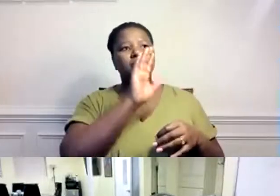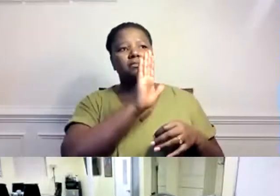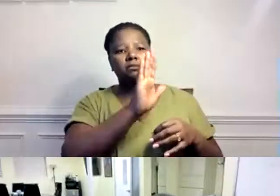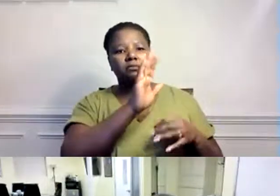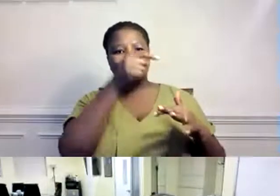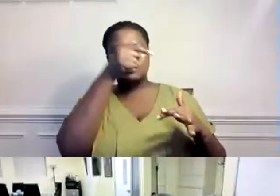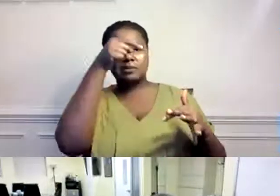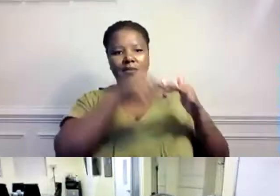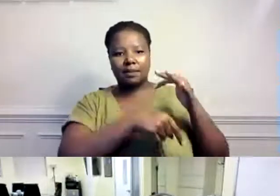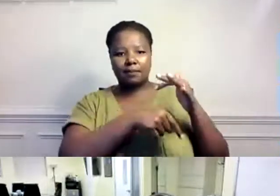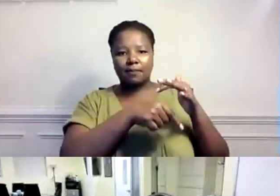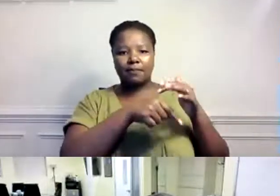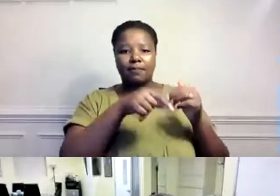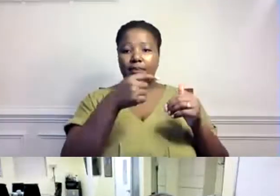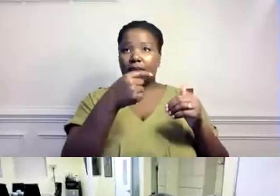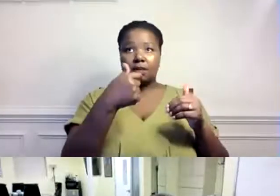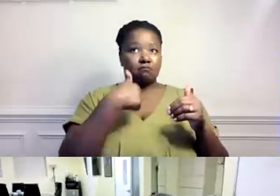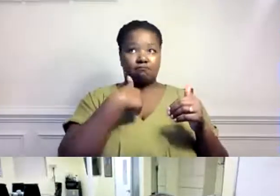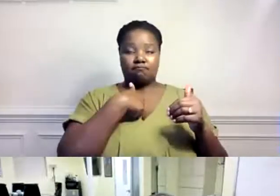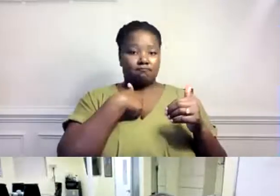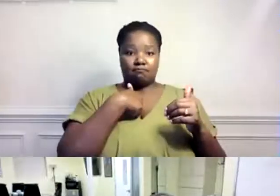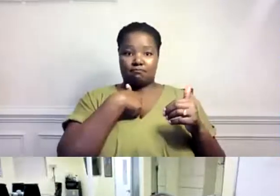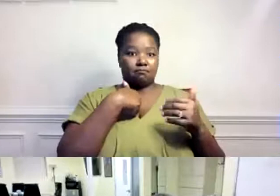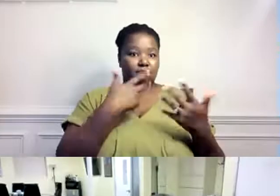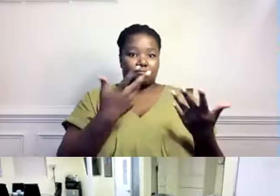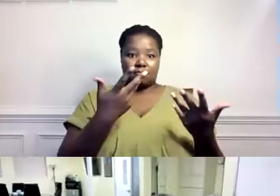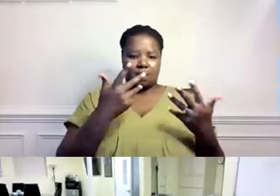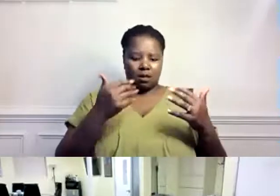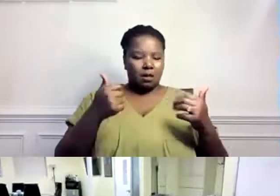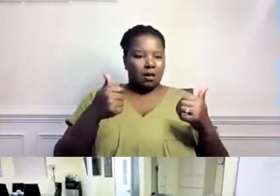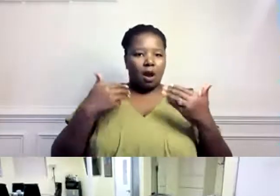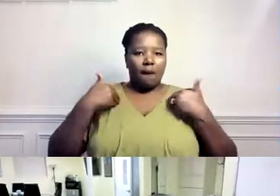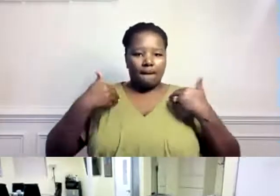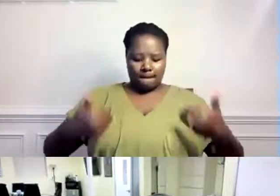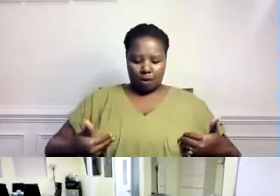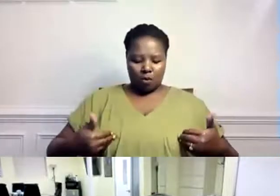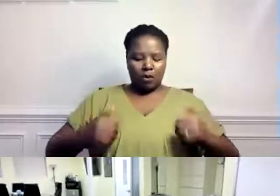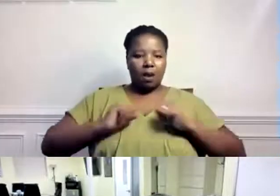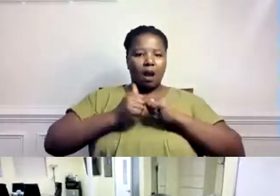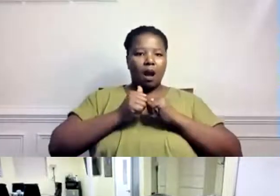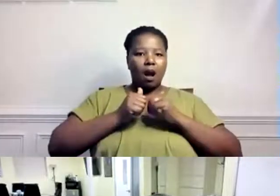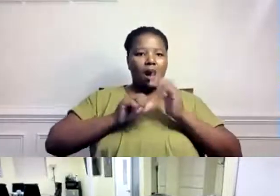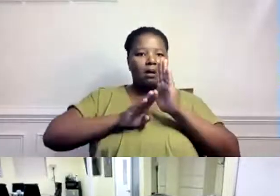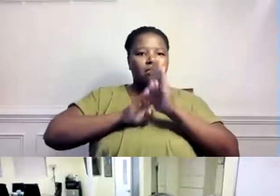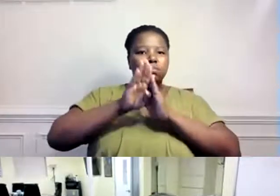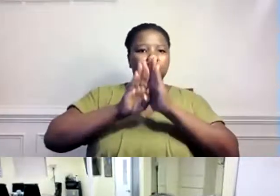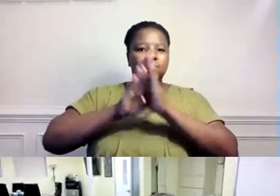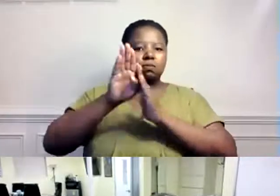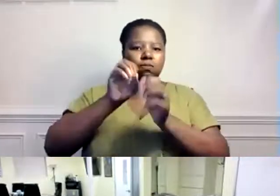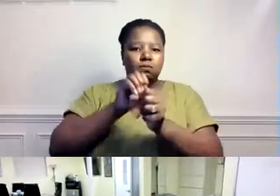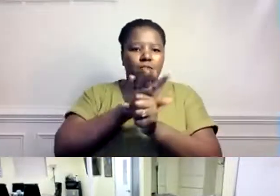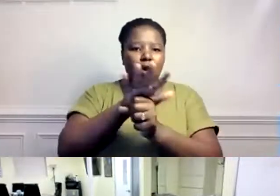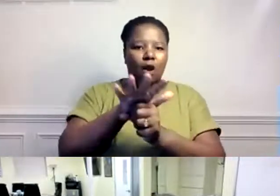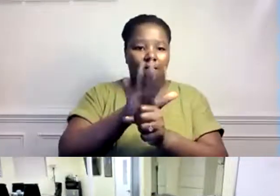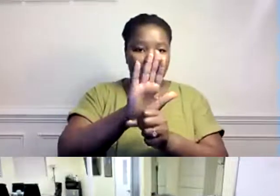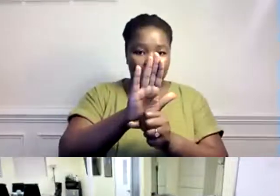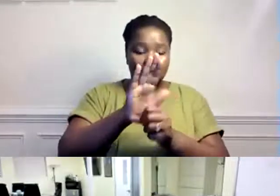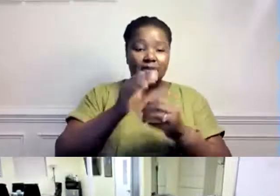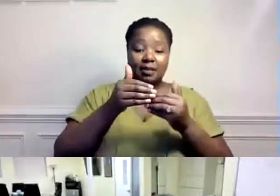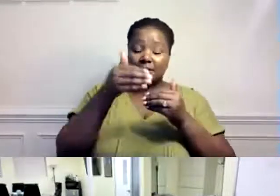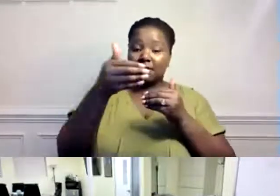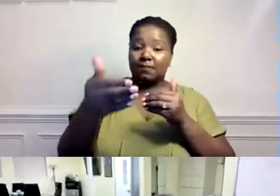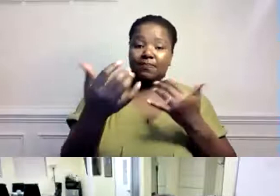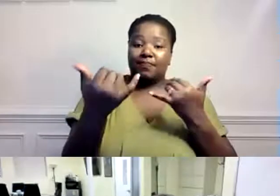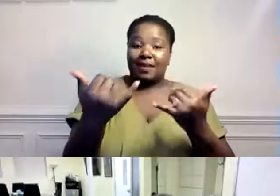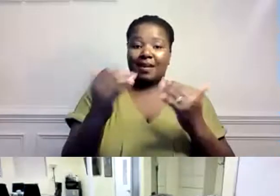having had COVID, what the manifestations were. With respect to concerns, I think